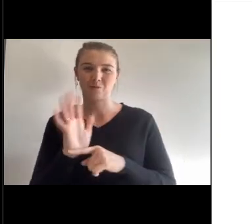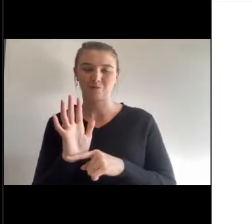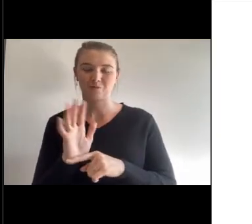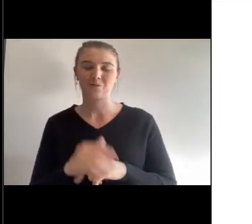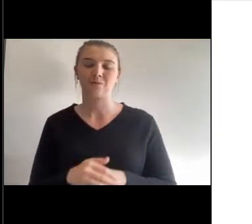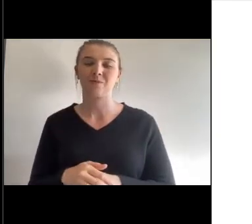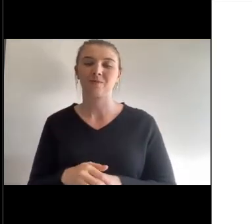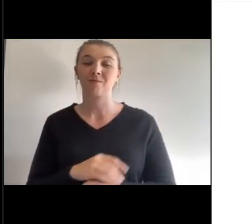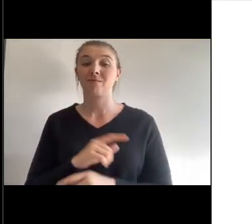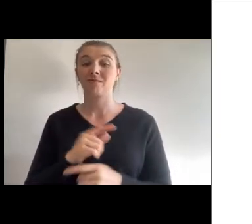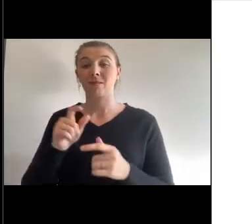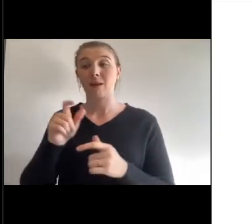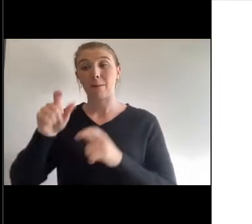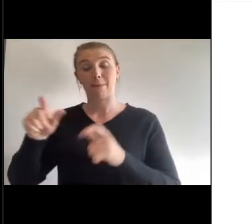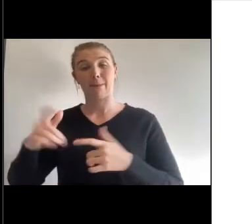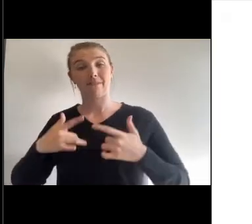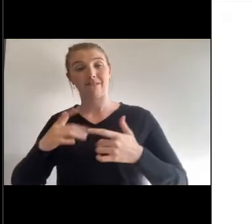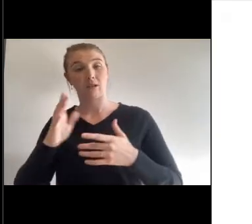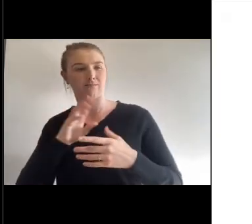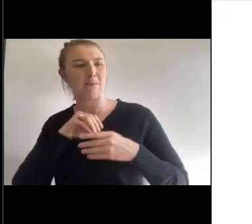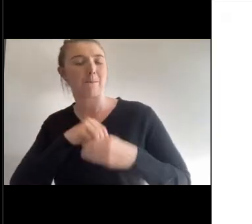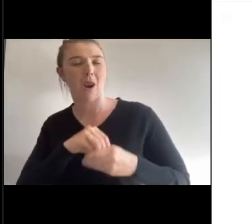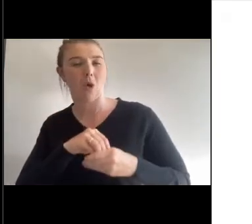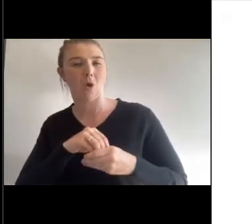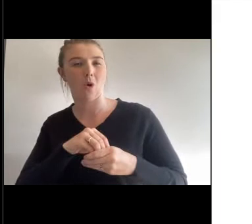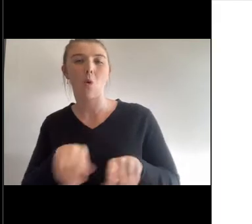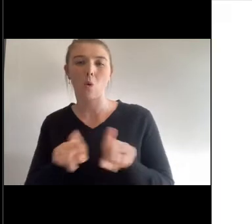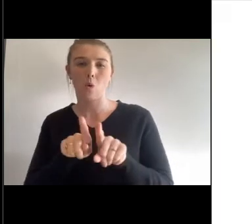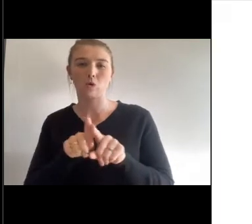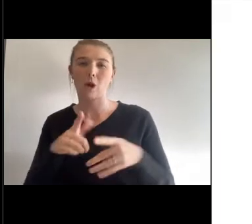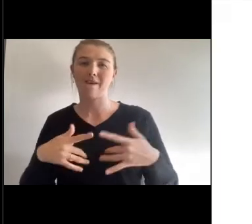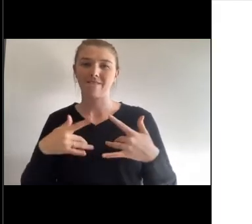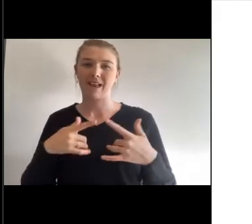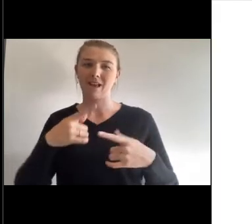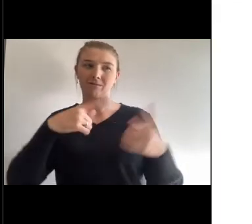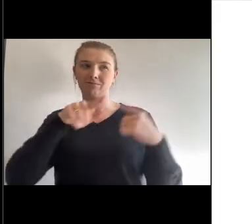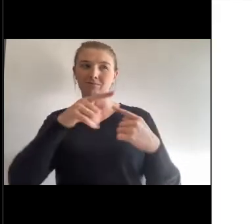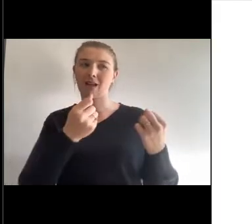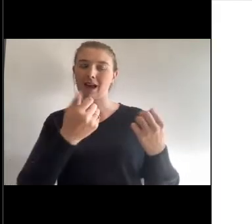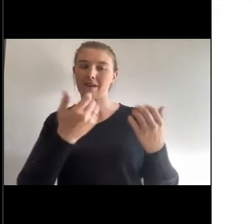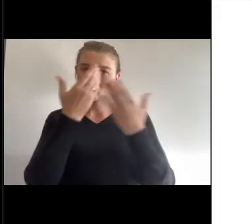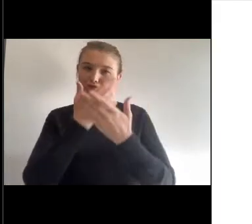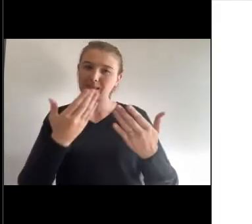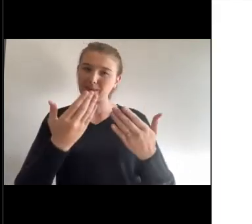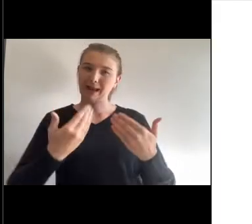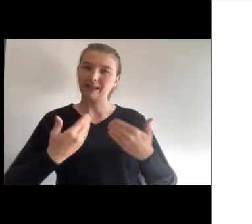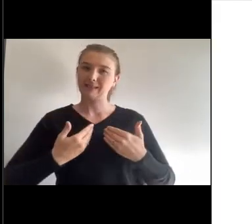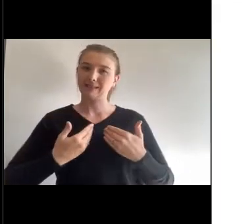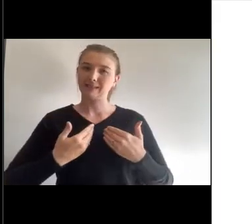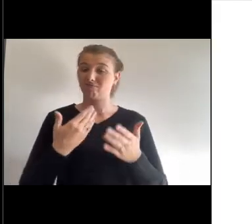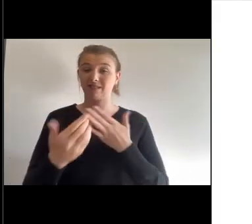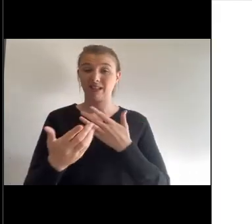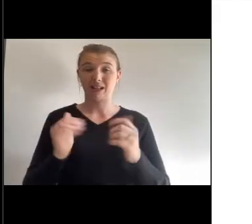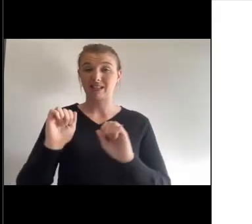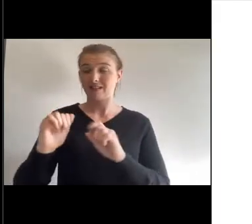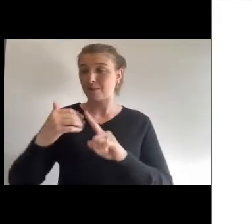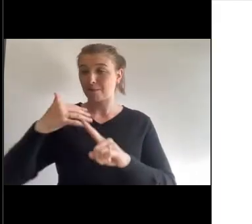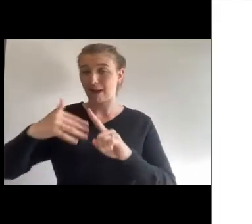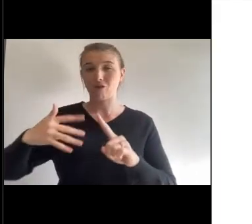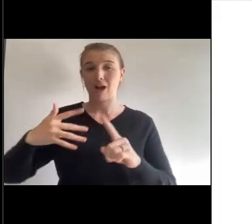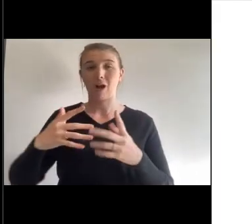and respected for whoever they are, whatever their professional background, whatever their ethnicity, sexual orientation, gender,